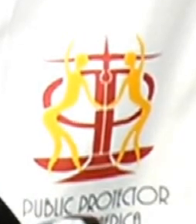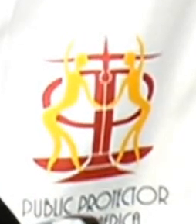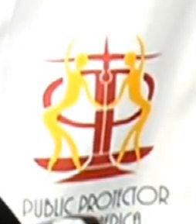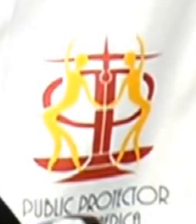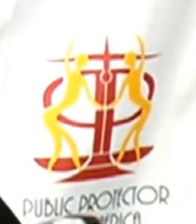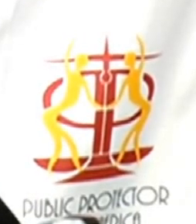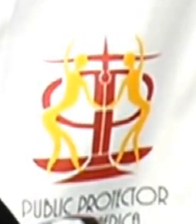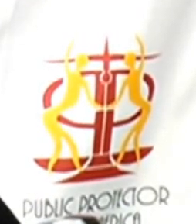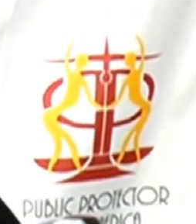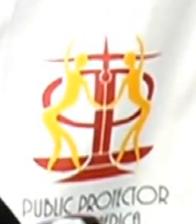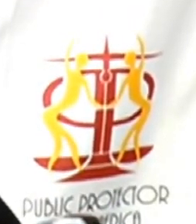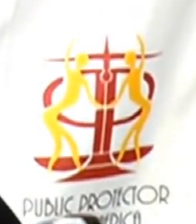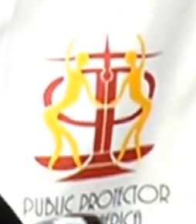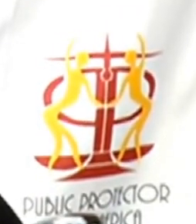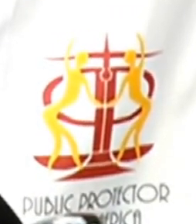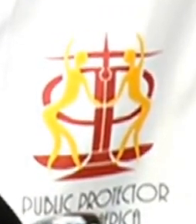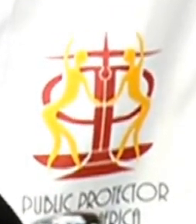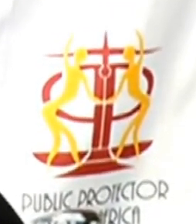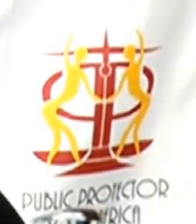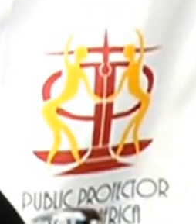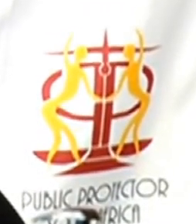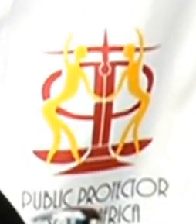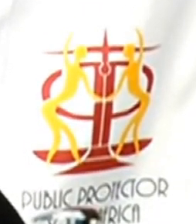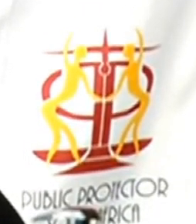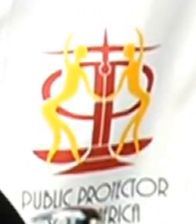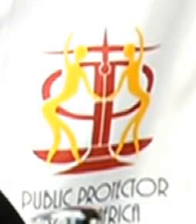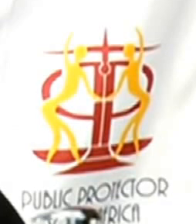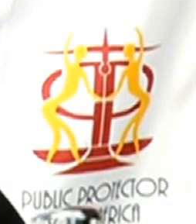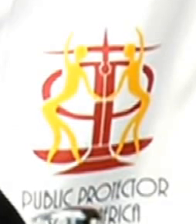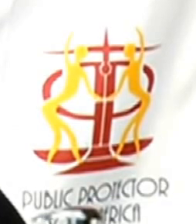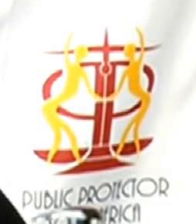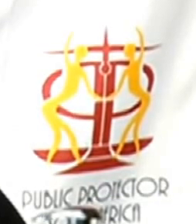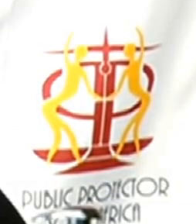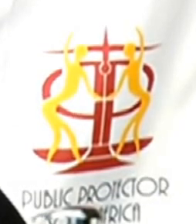this results in the compromise of privacy of the patients.